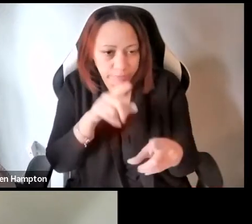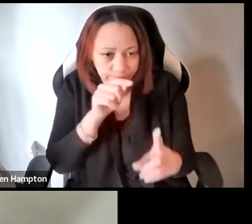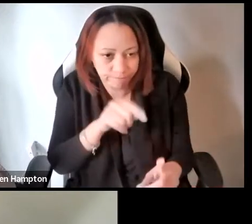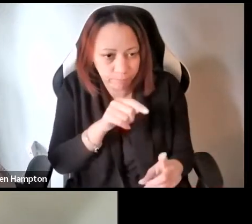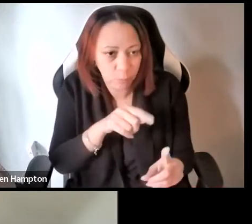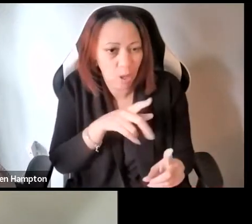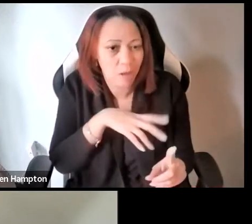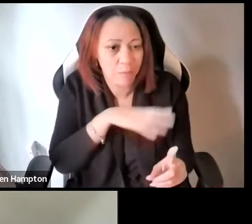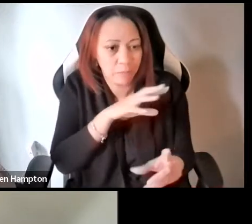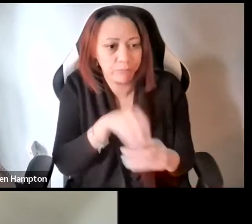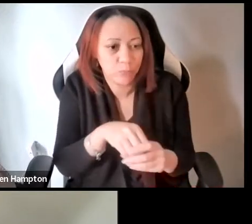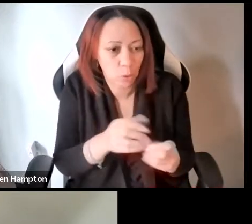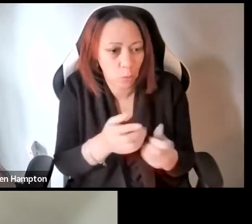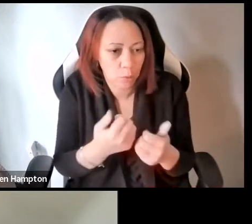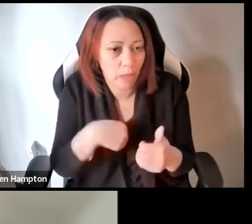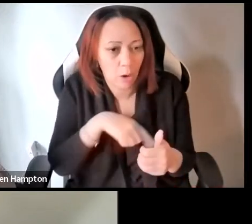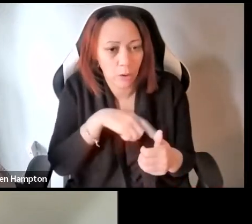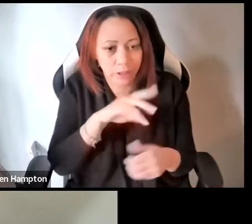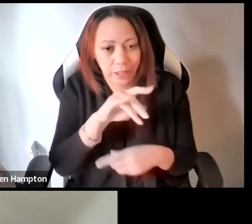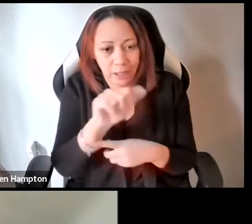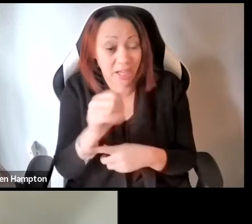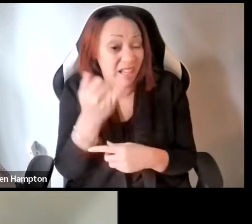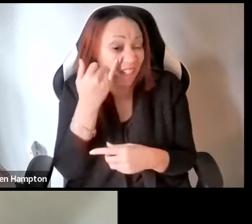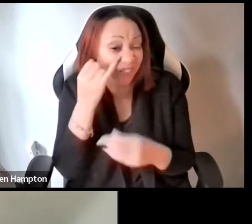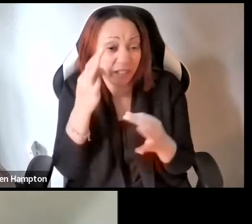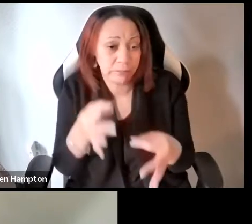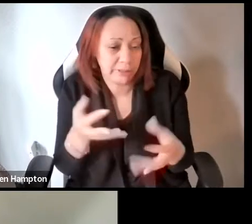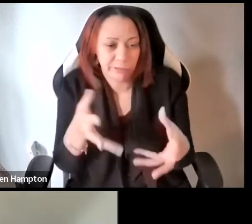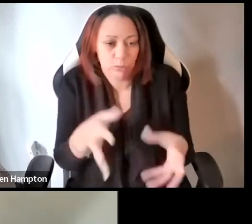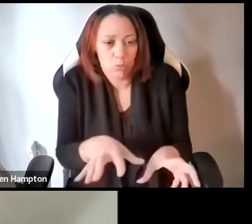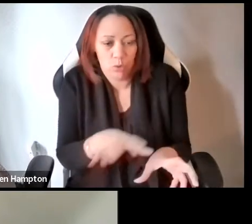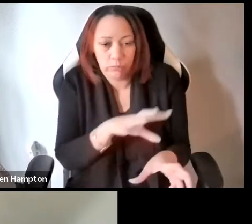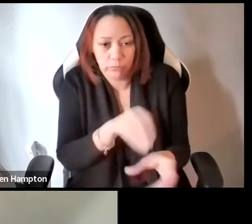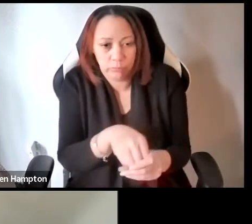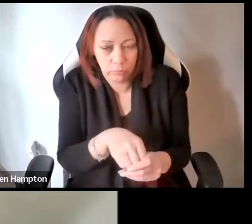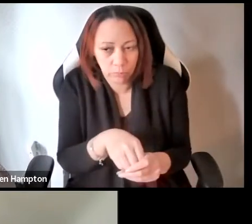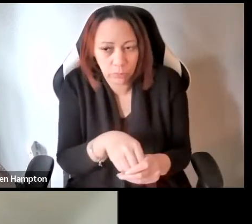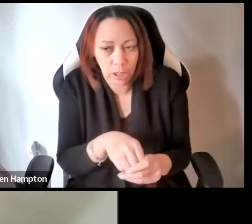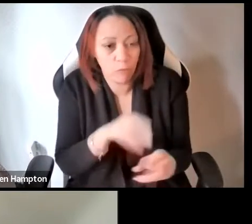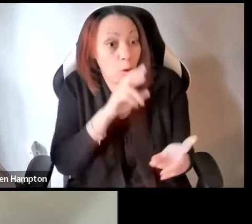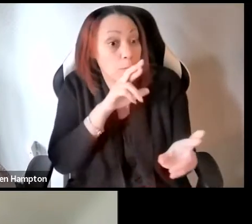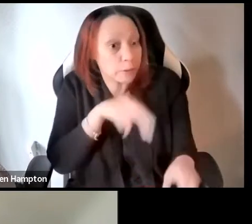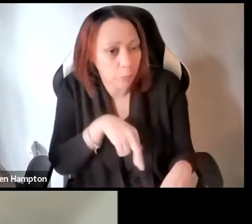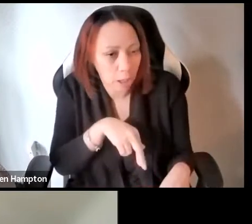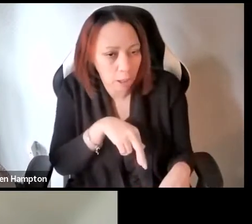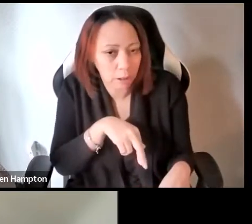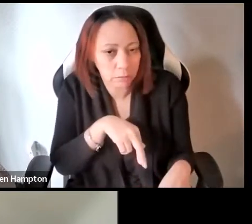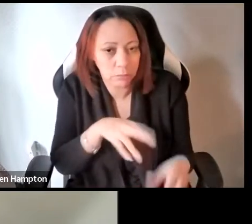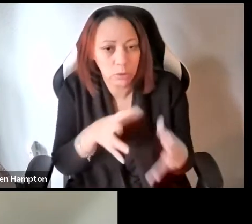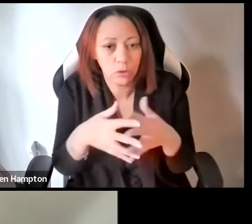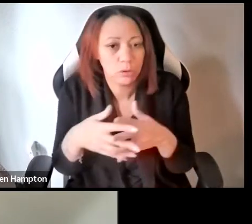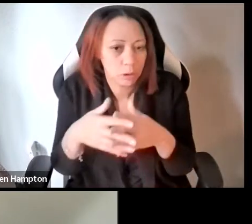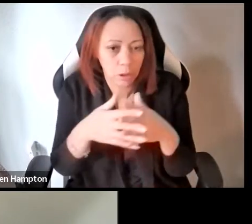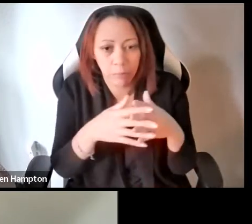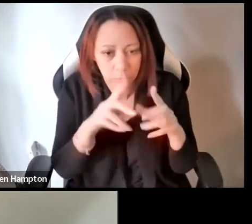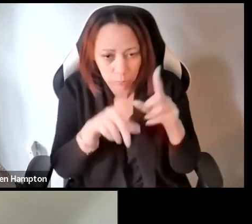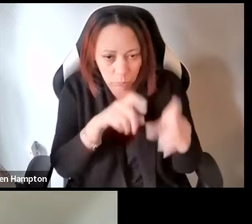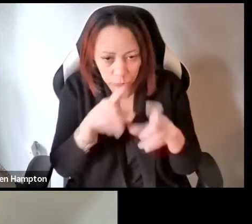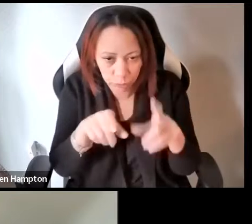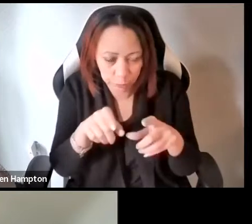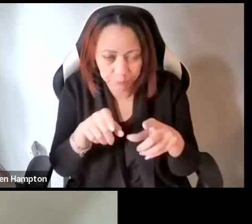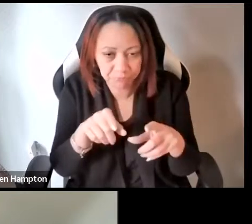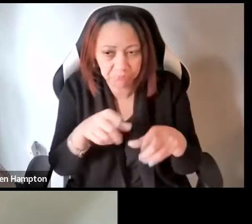be incorporated into our data. If they choose not to respond to the American Community Survey,